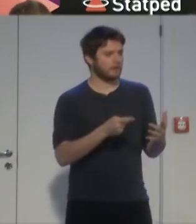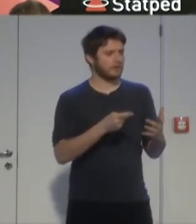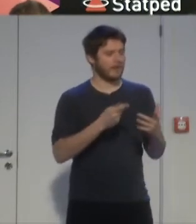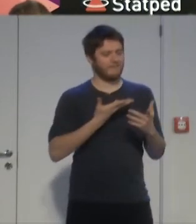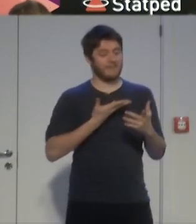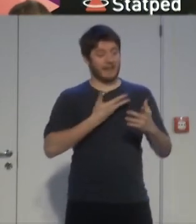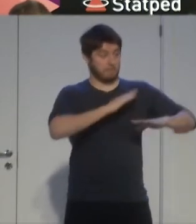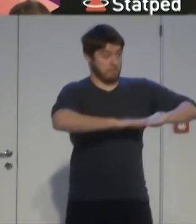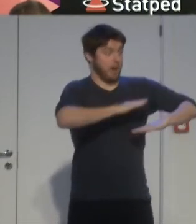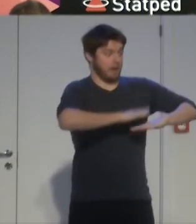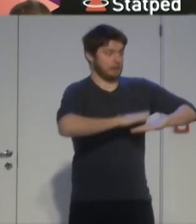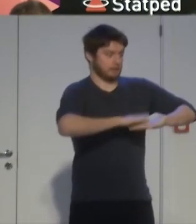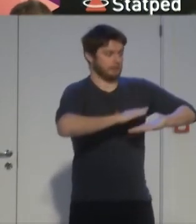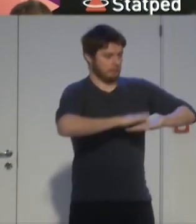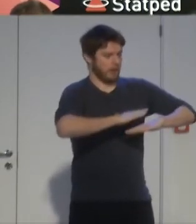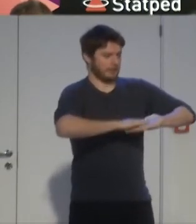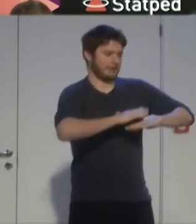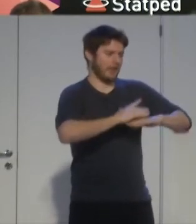basic component of languaging.